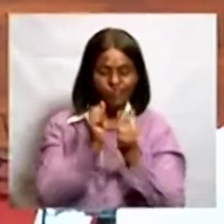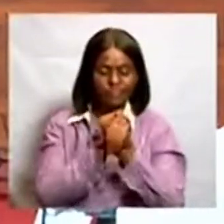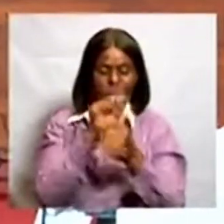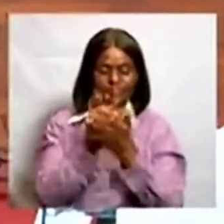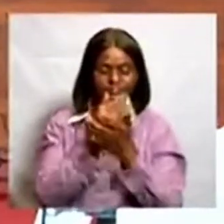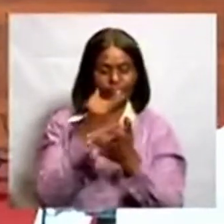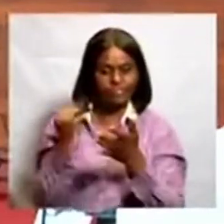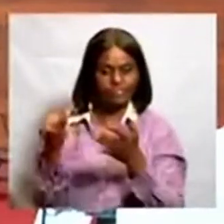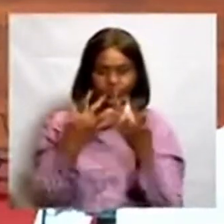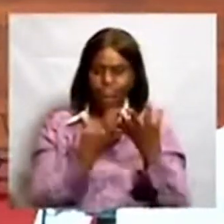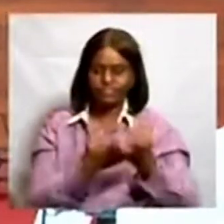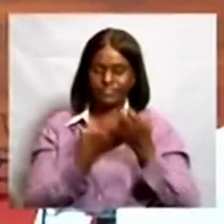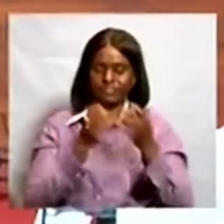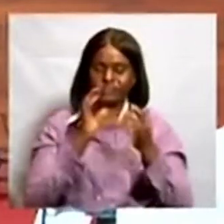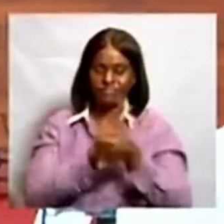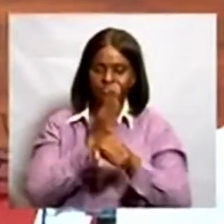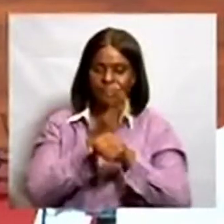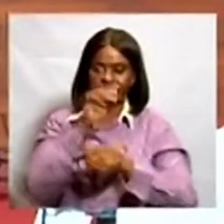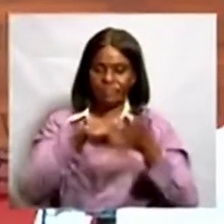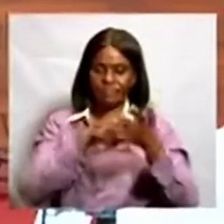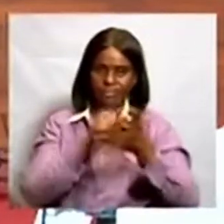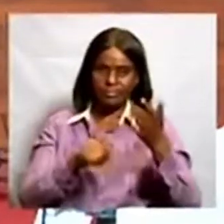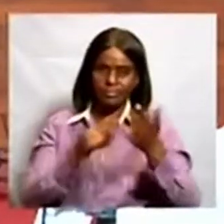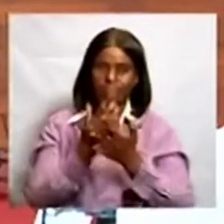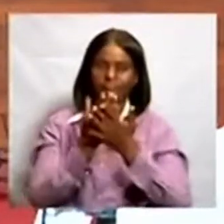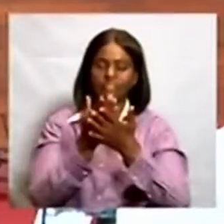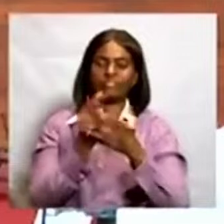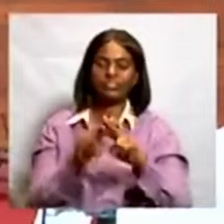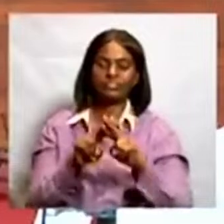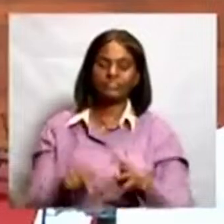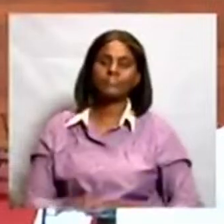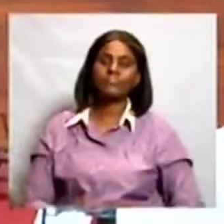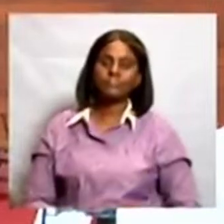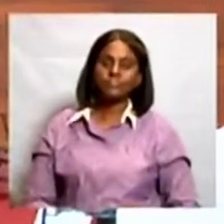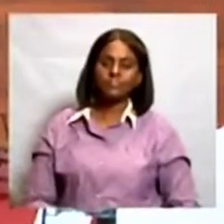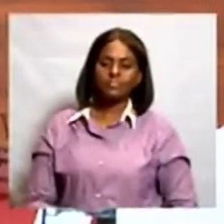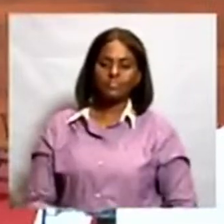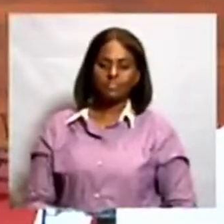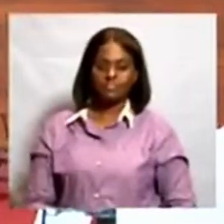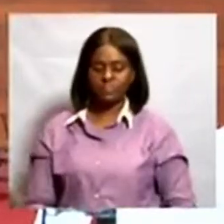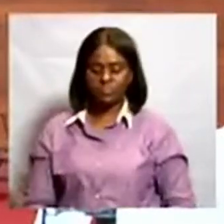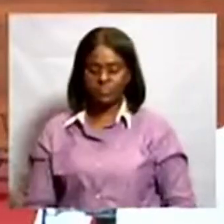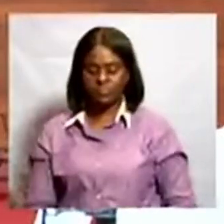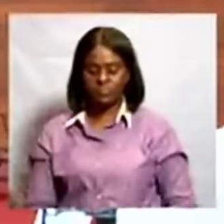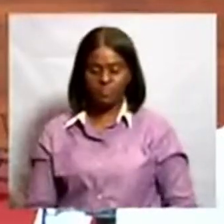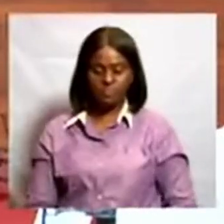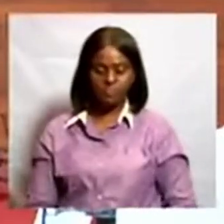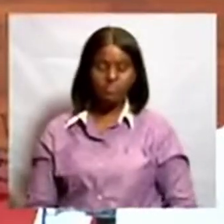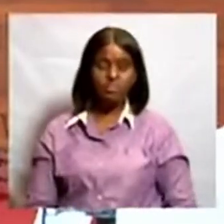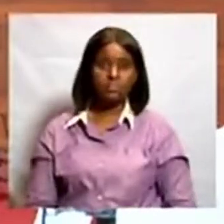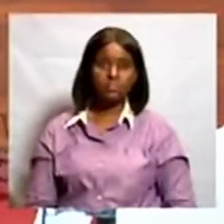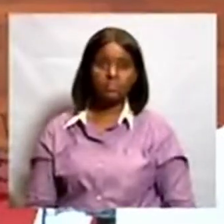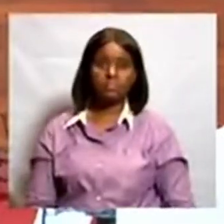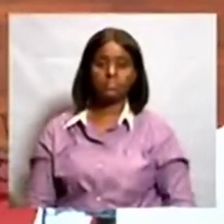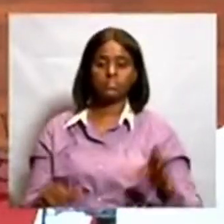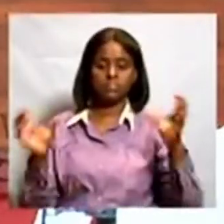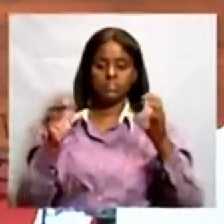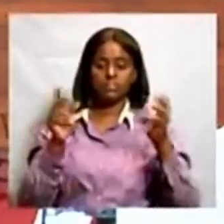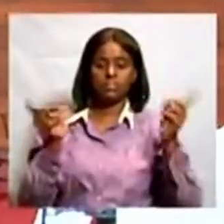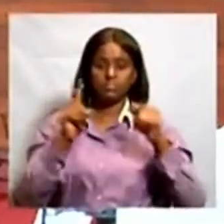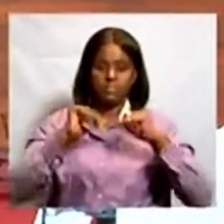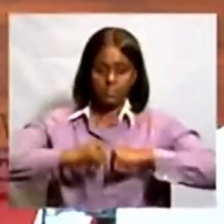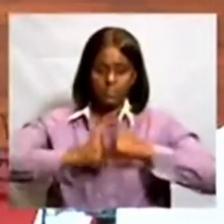raised upon the deregistration. Yeah. My submission. Yeah, Chair. but this is where we represent people. And we are looking at when